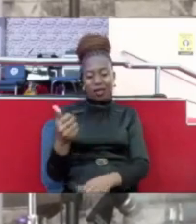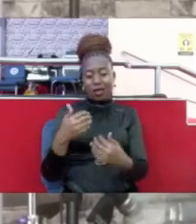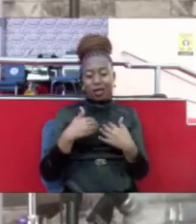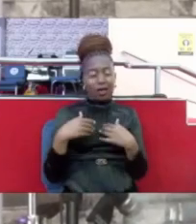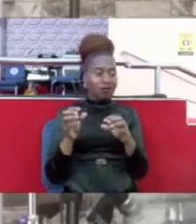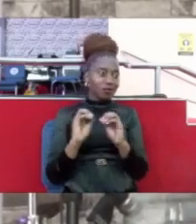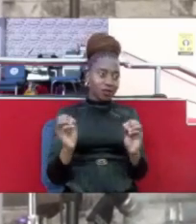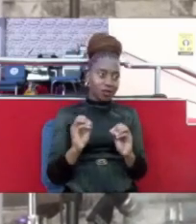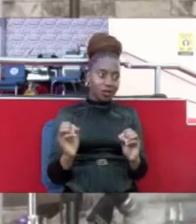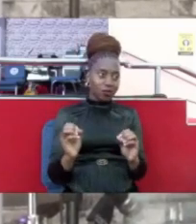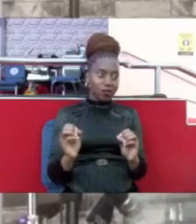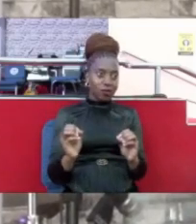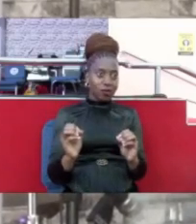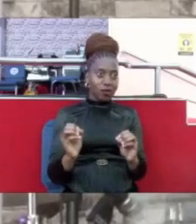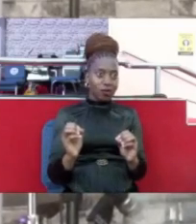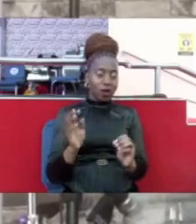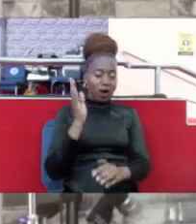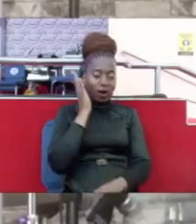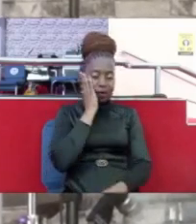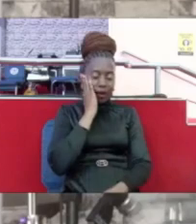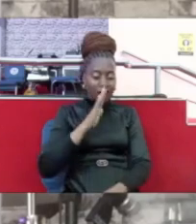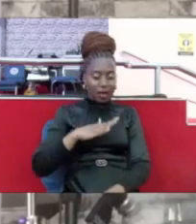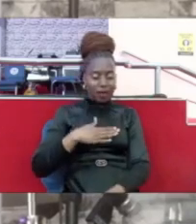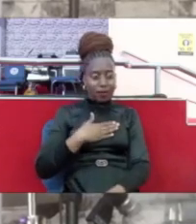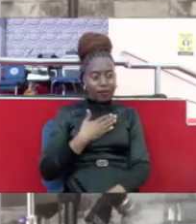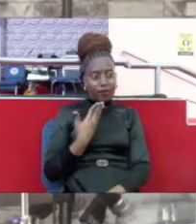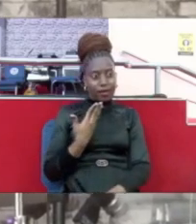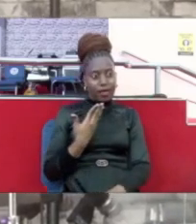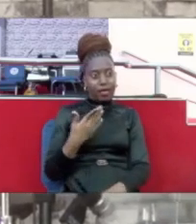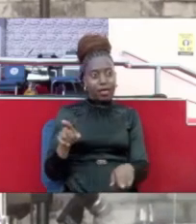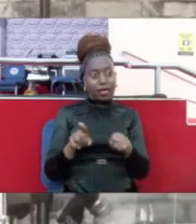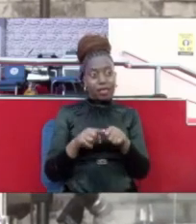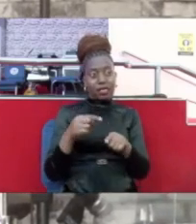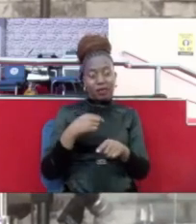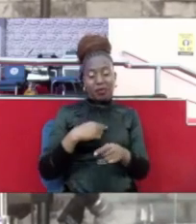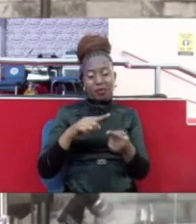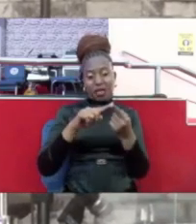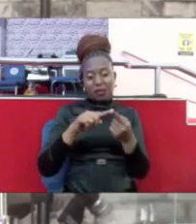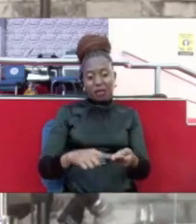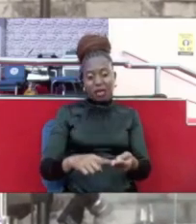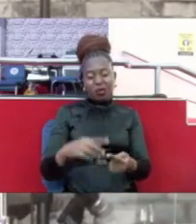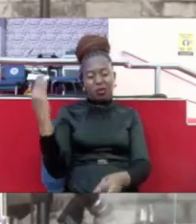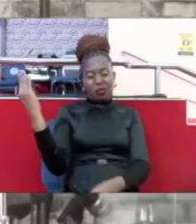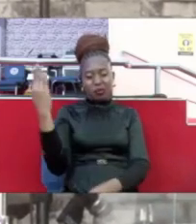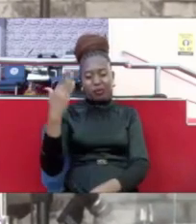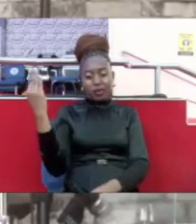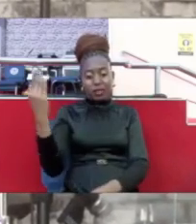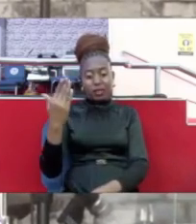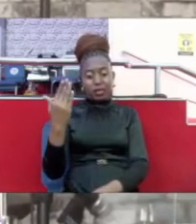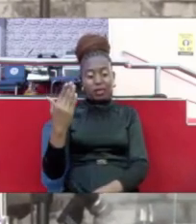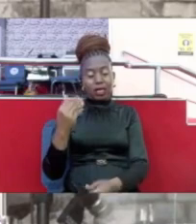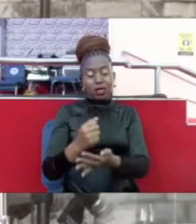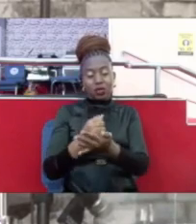And Mom and I have to rely on our ministry to take care of us.